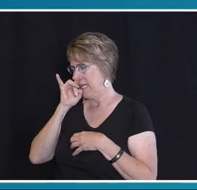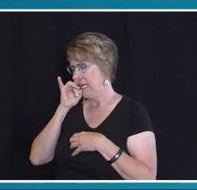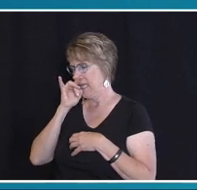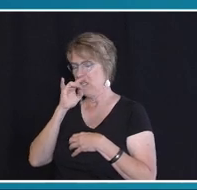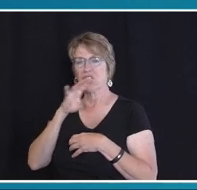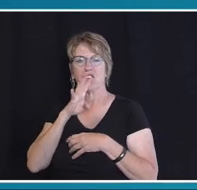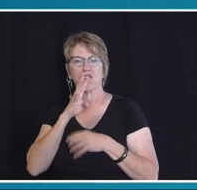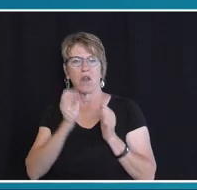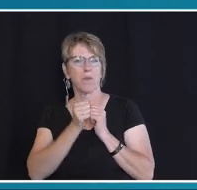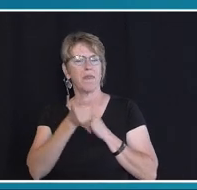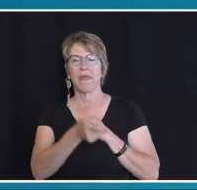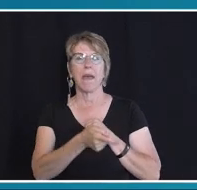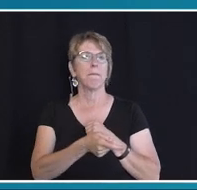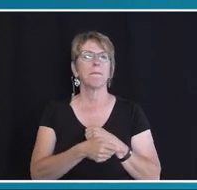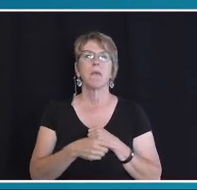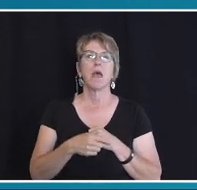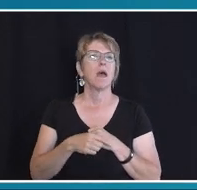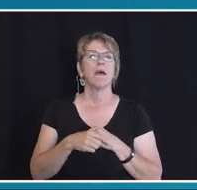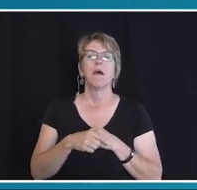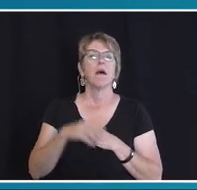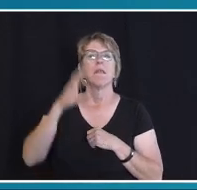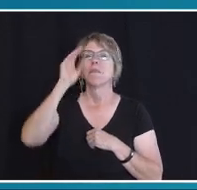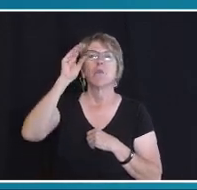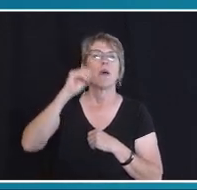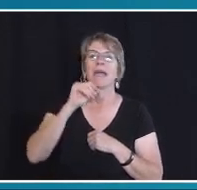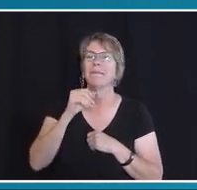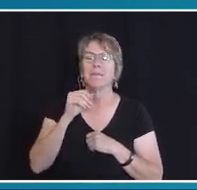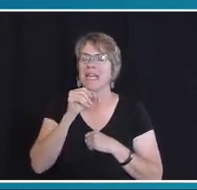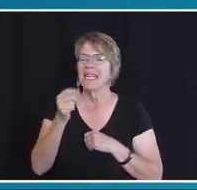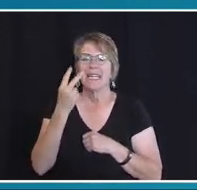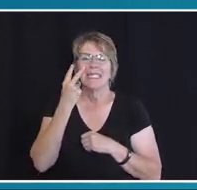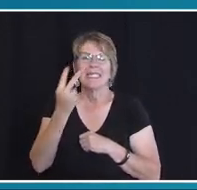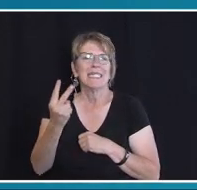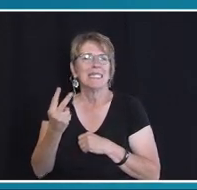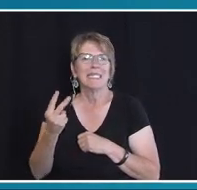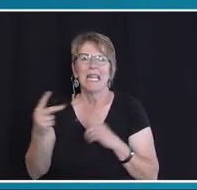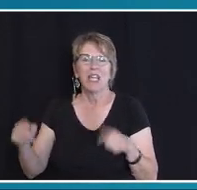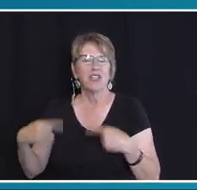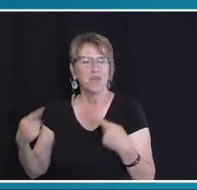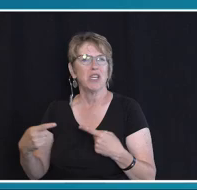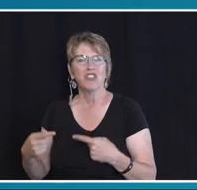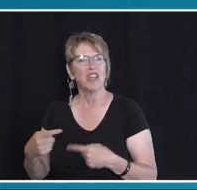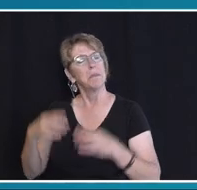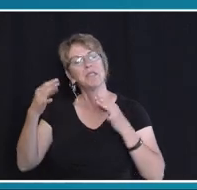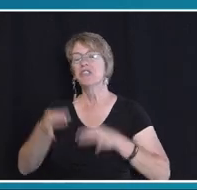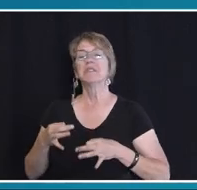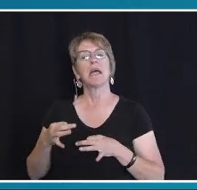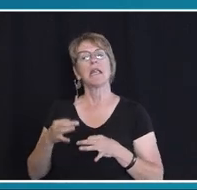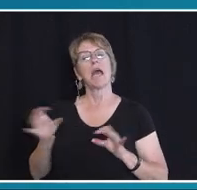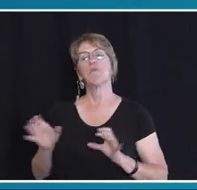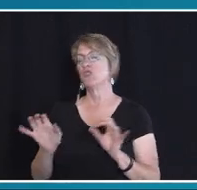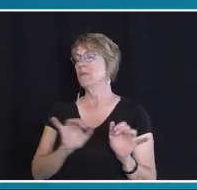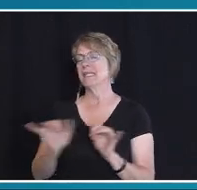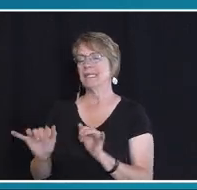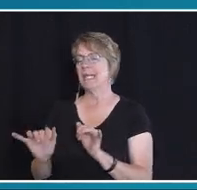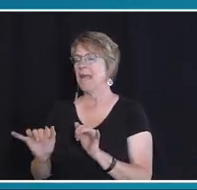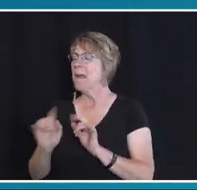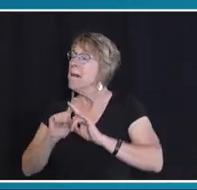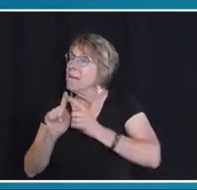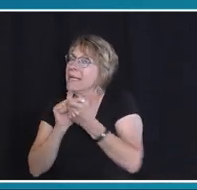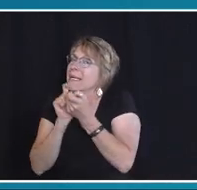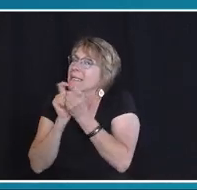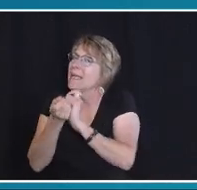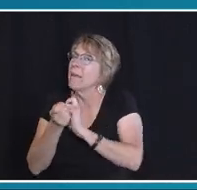doesn't care. He doesn't see the wheelchair, doesn't consider it an inconvenience. I'm just a little different. I'm gonna do it just like everybody else, but just a little bit